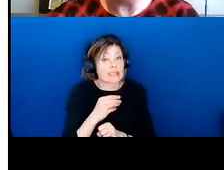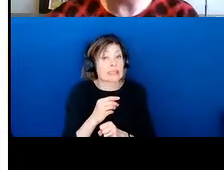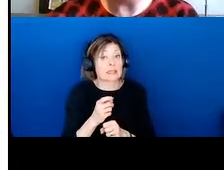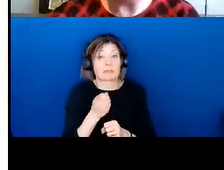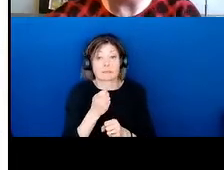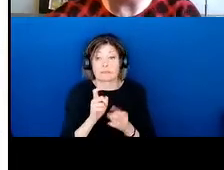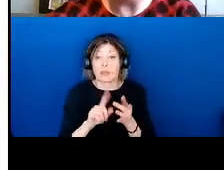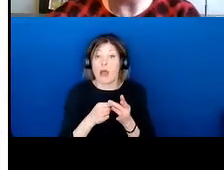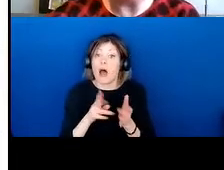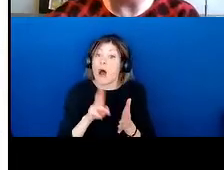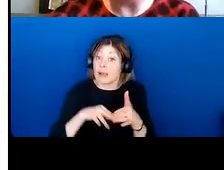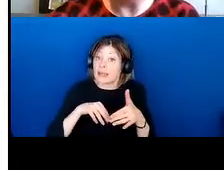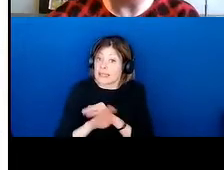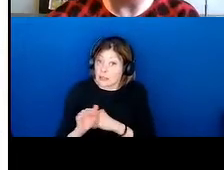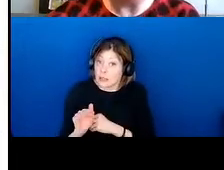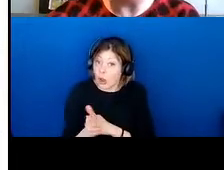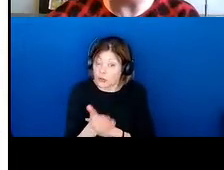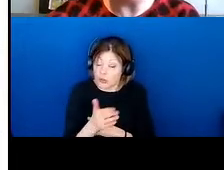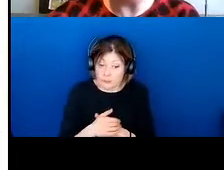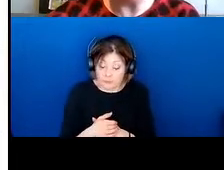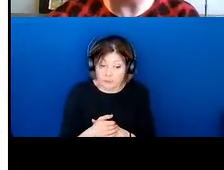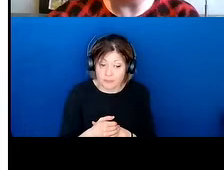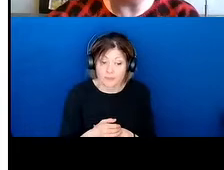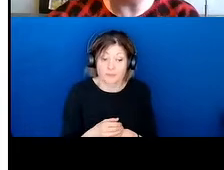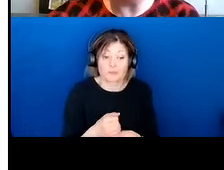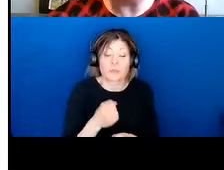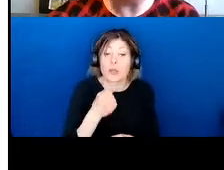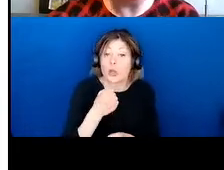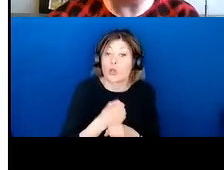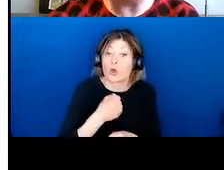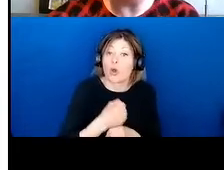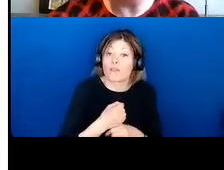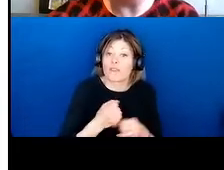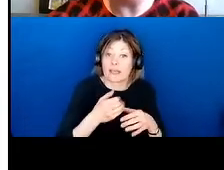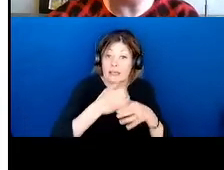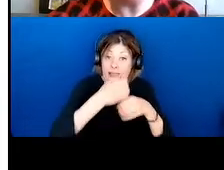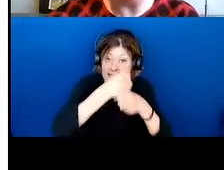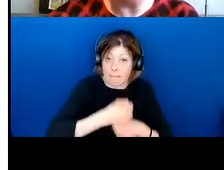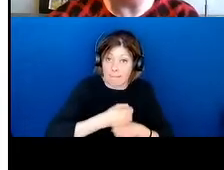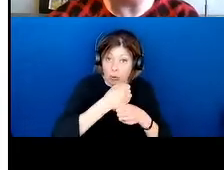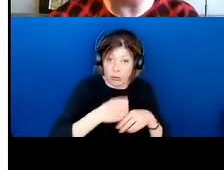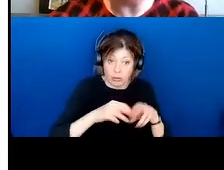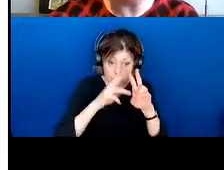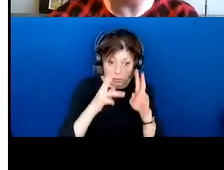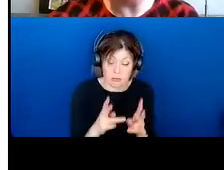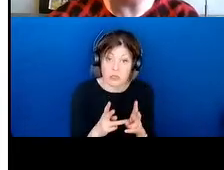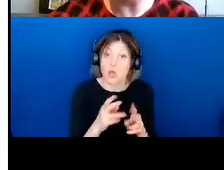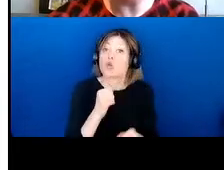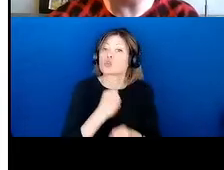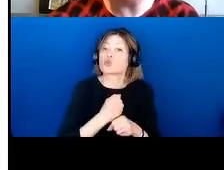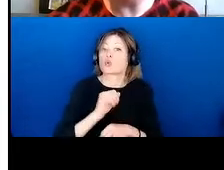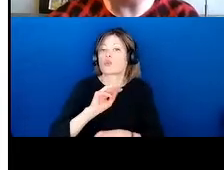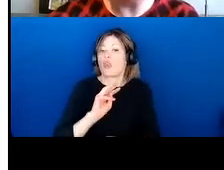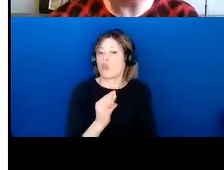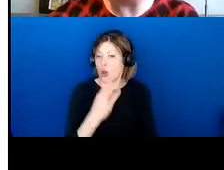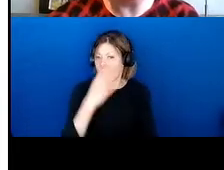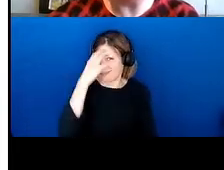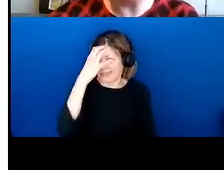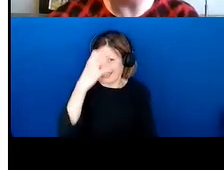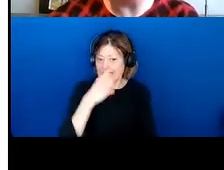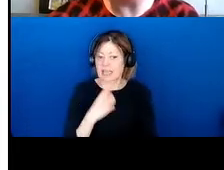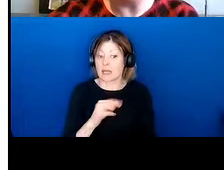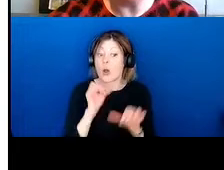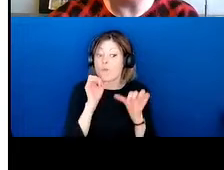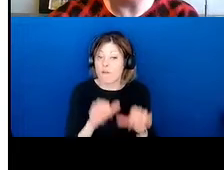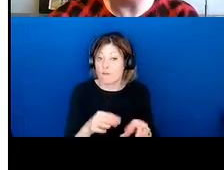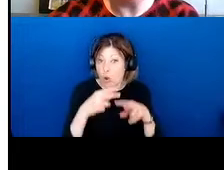The view from the Gothic temple, which George III said he preferred to the reciprocal one from the Turkish tent at the other end